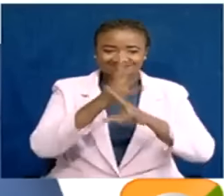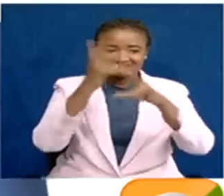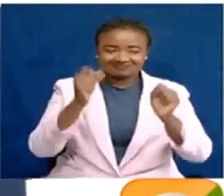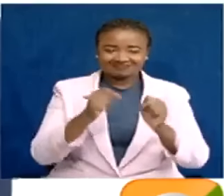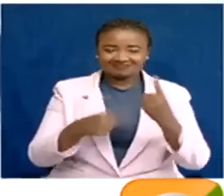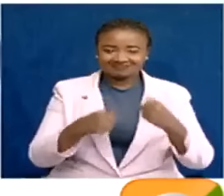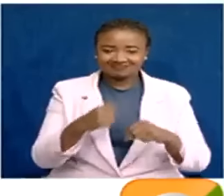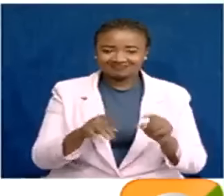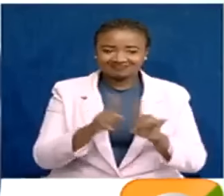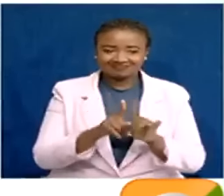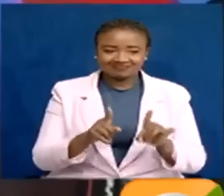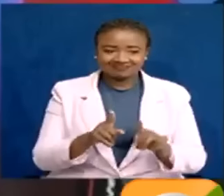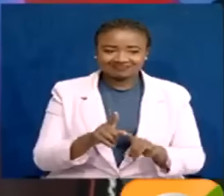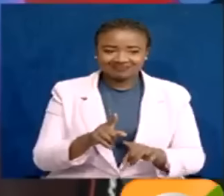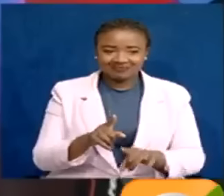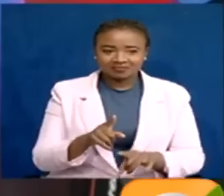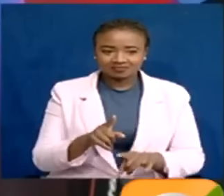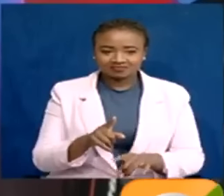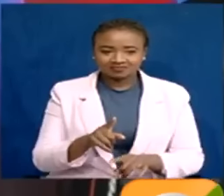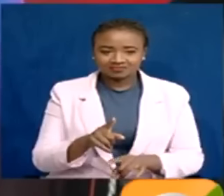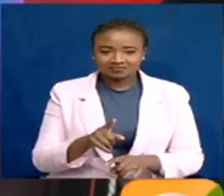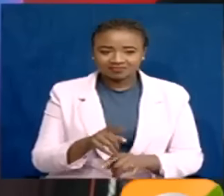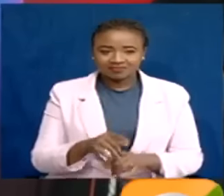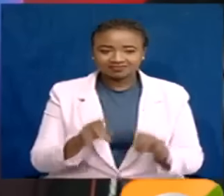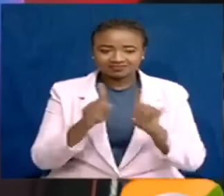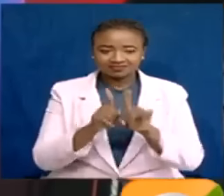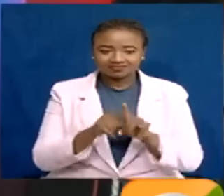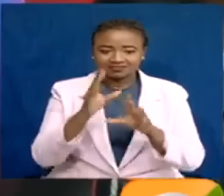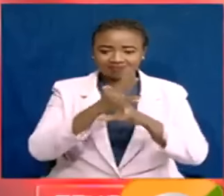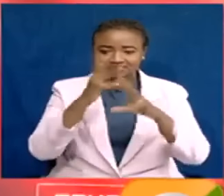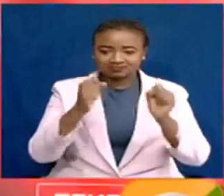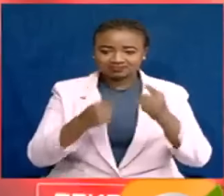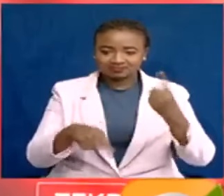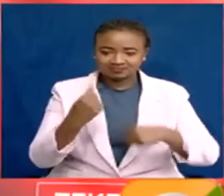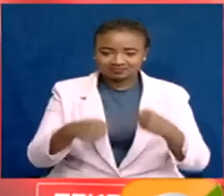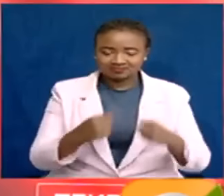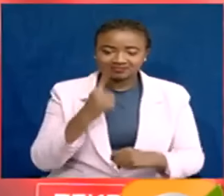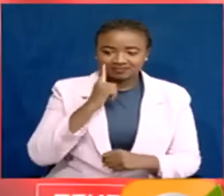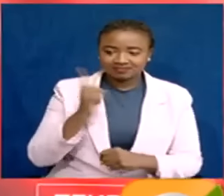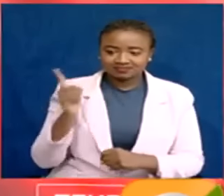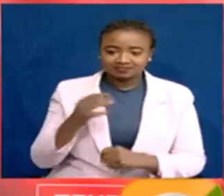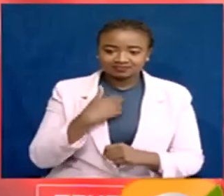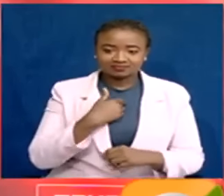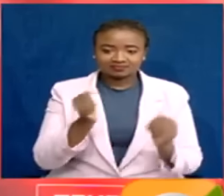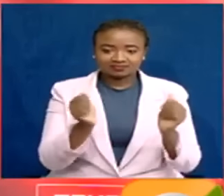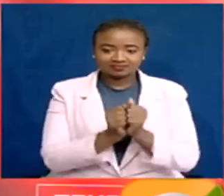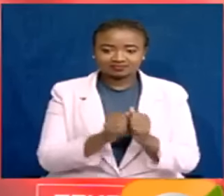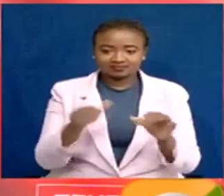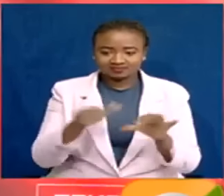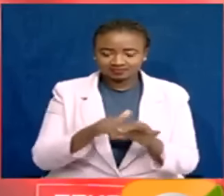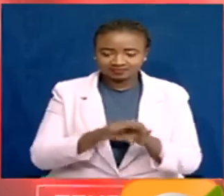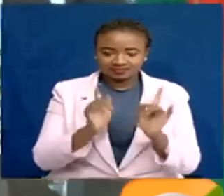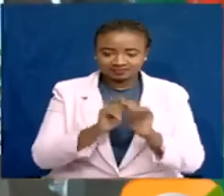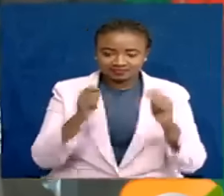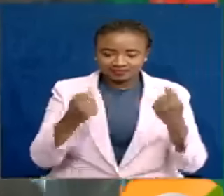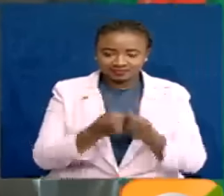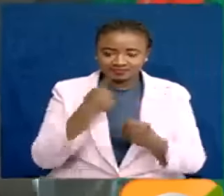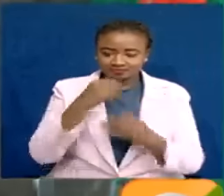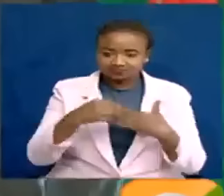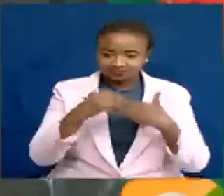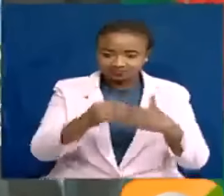own prospects before diving into the deep end of the presidential race. A 10-member exploratory team led by